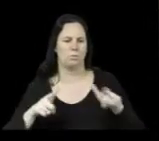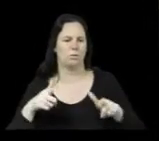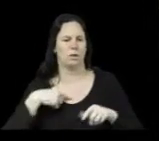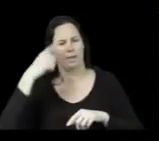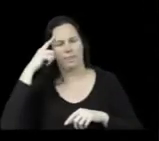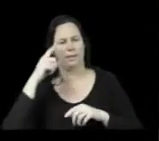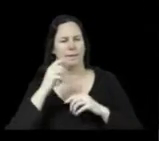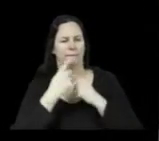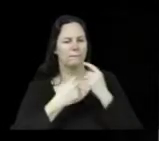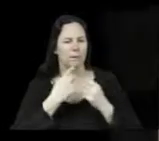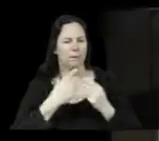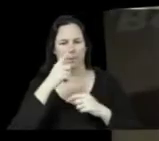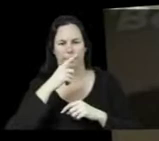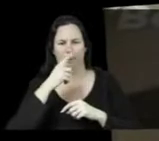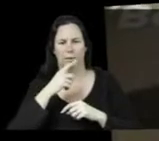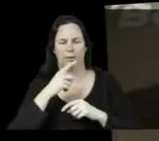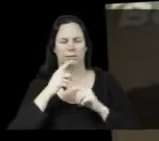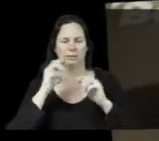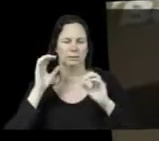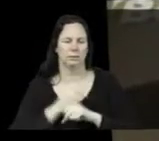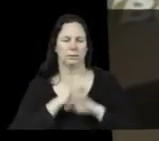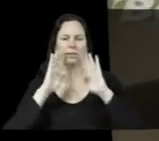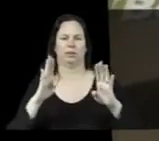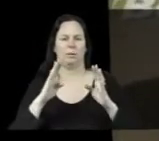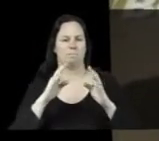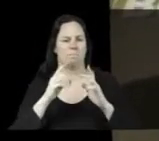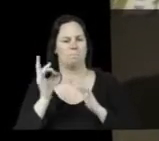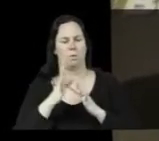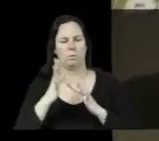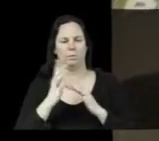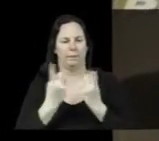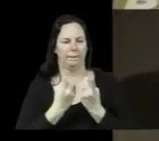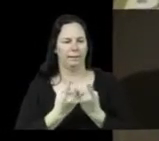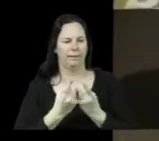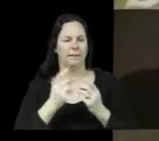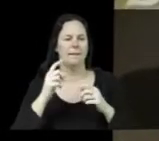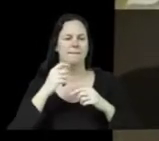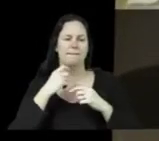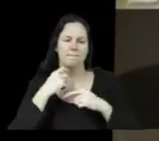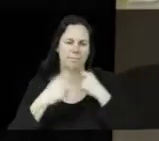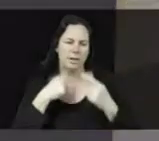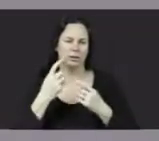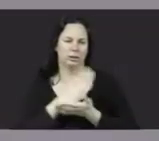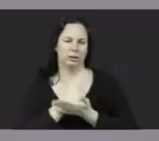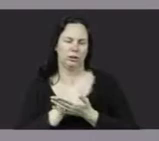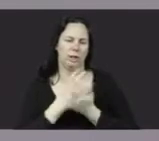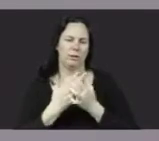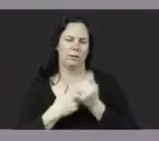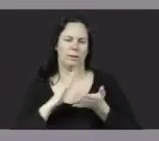journey, and I think, you know, informing people is such an important thing. Information